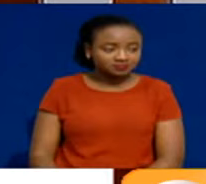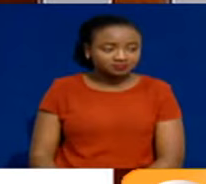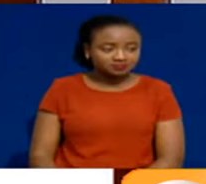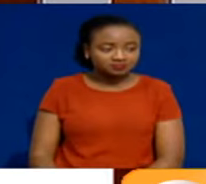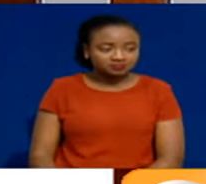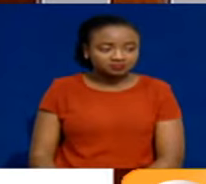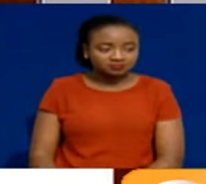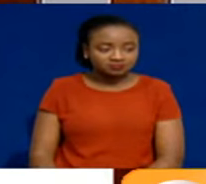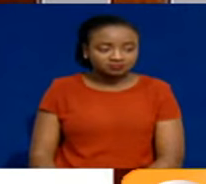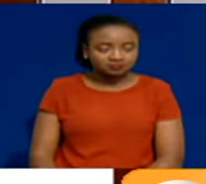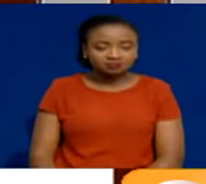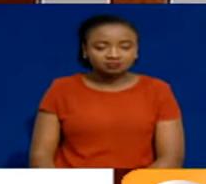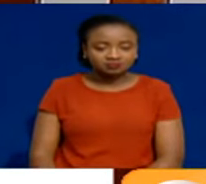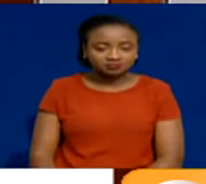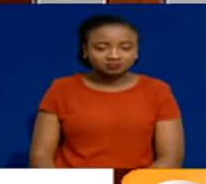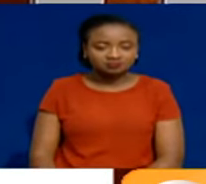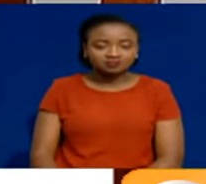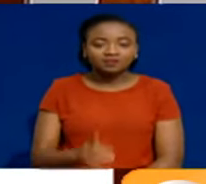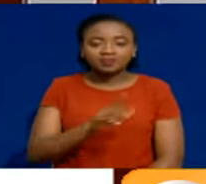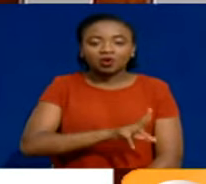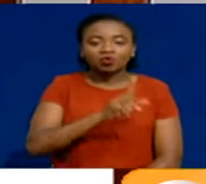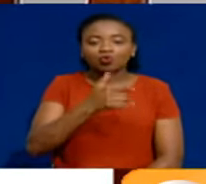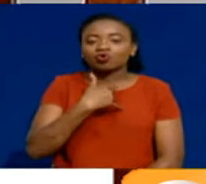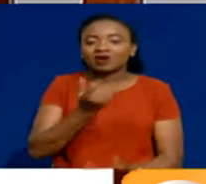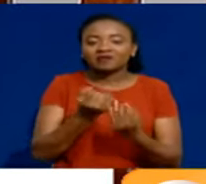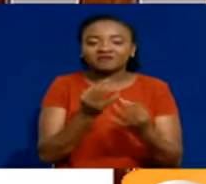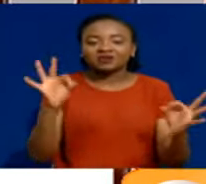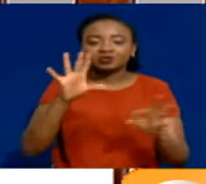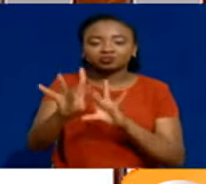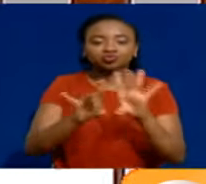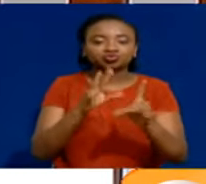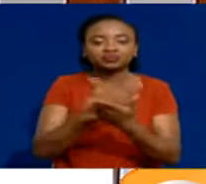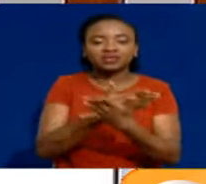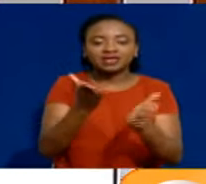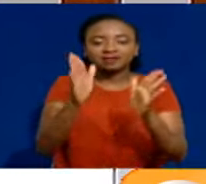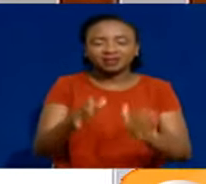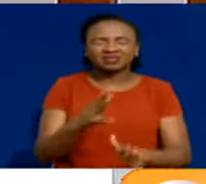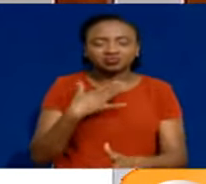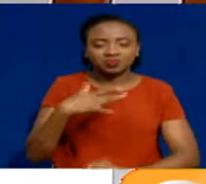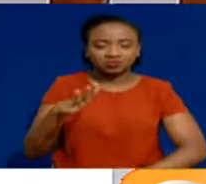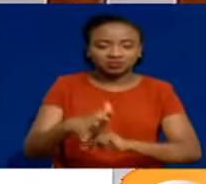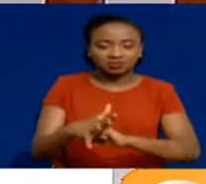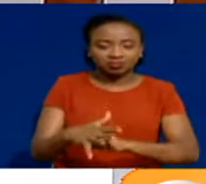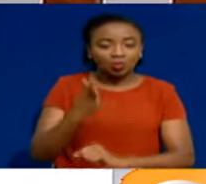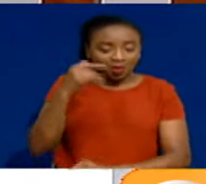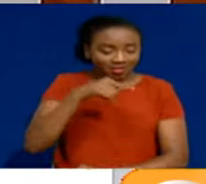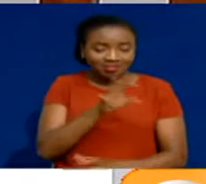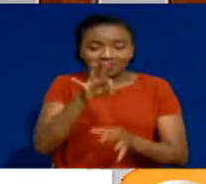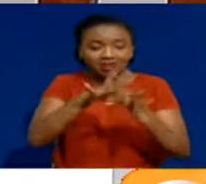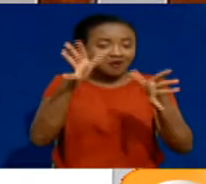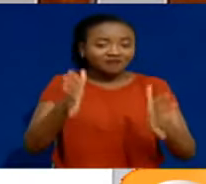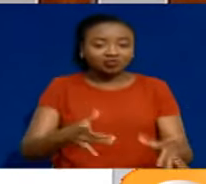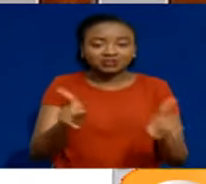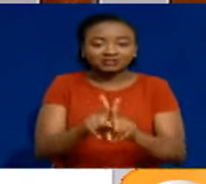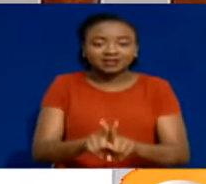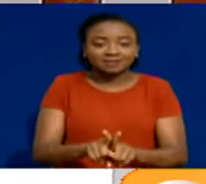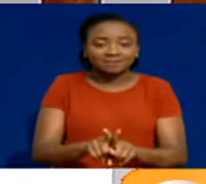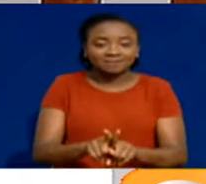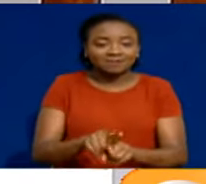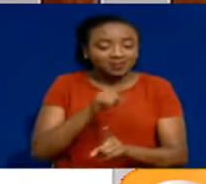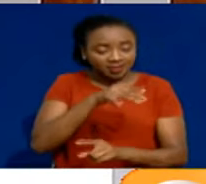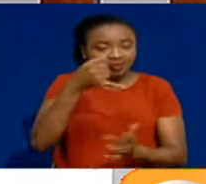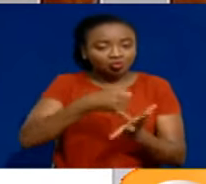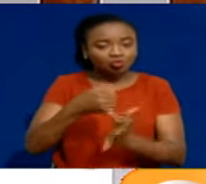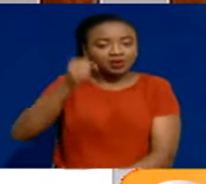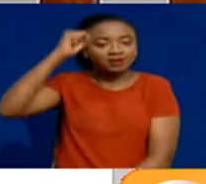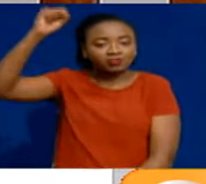Let me tell you, the president is free to endorse anybody he so wishes. He's a voter. He's in